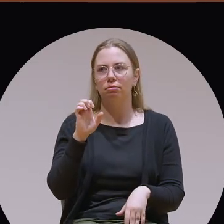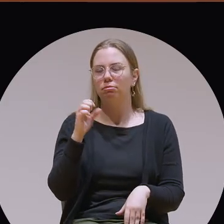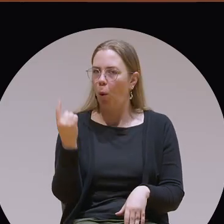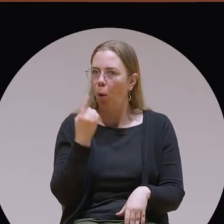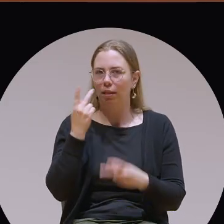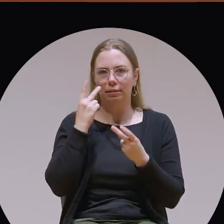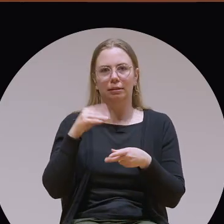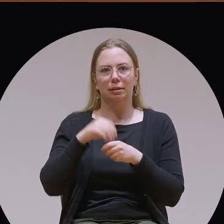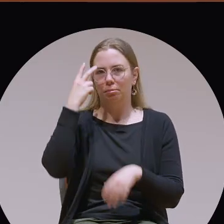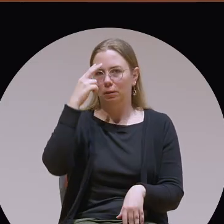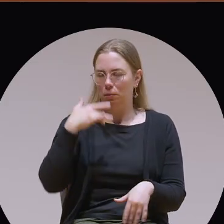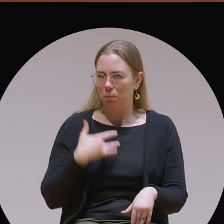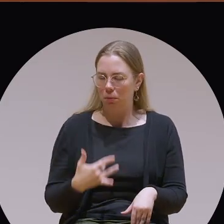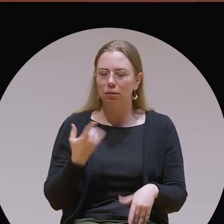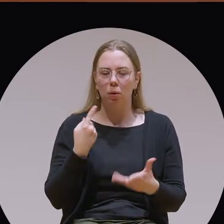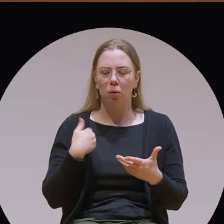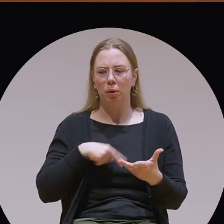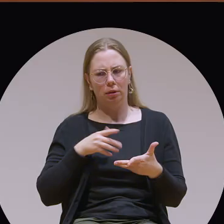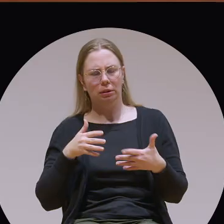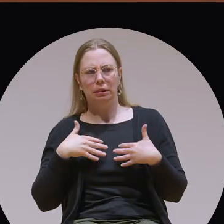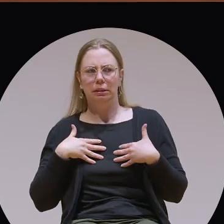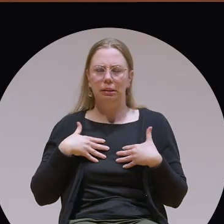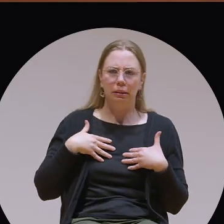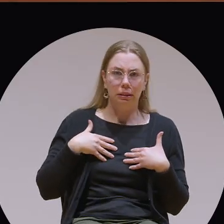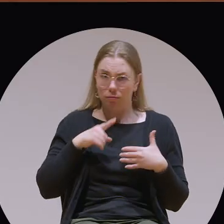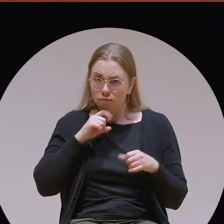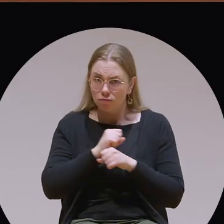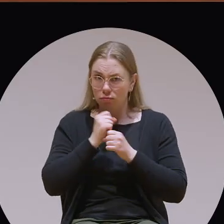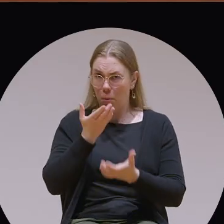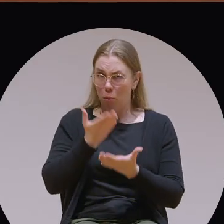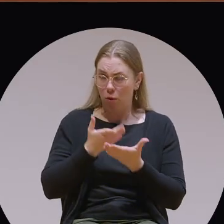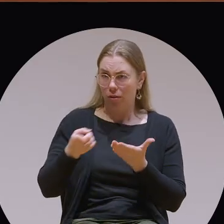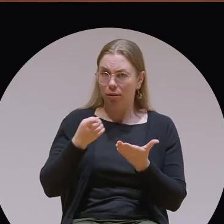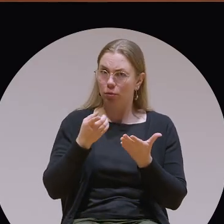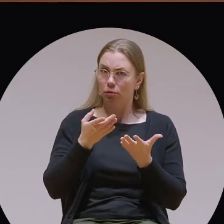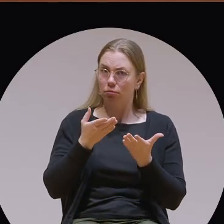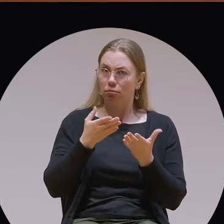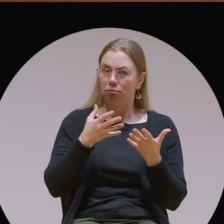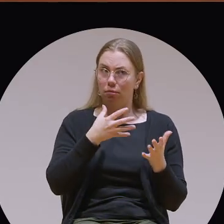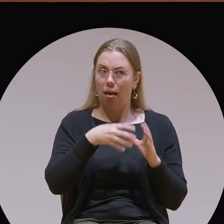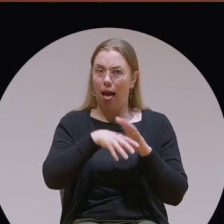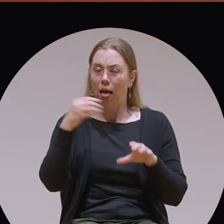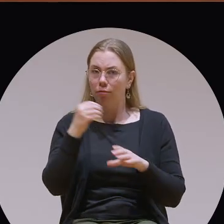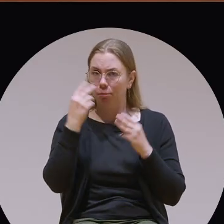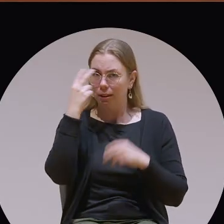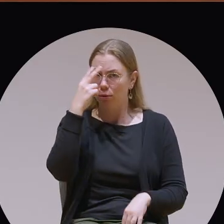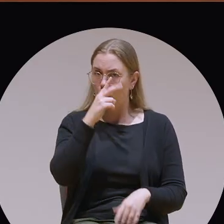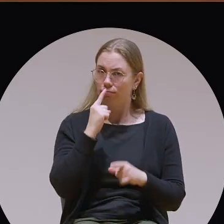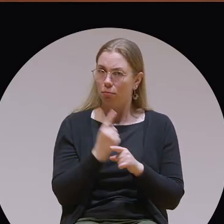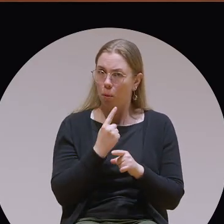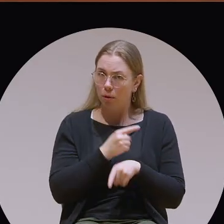So I was very anxious to make sure that we had proof that this had left Mexico legitimately and that this was something which we could accession to the